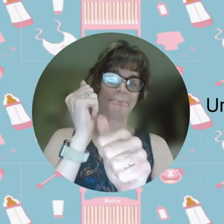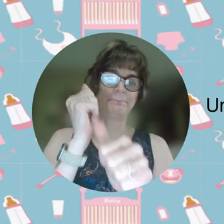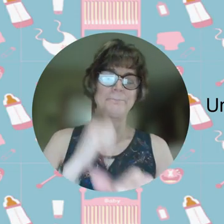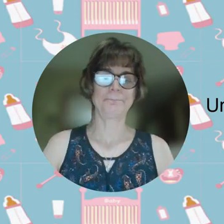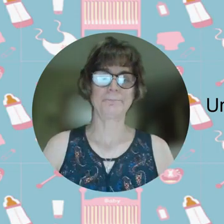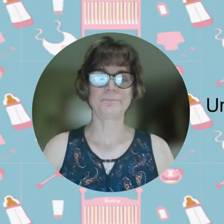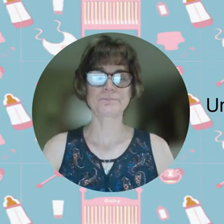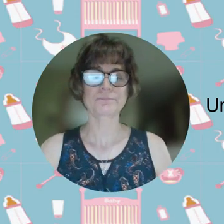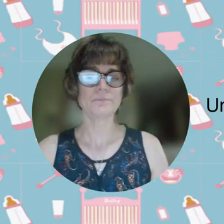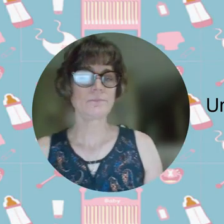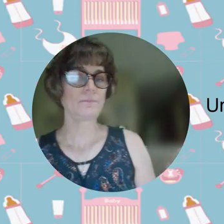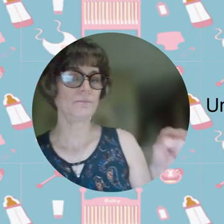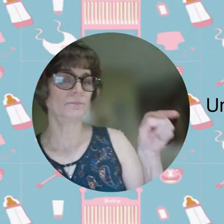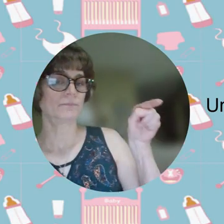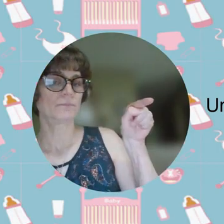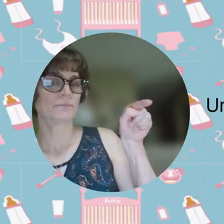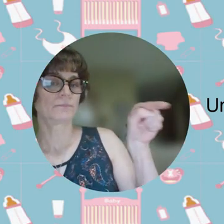BM.